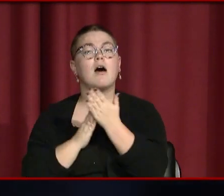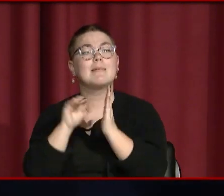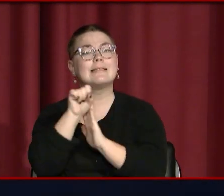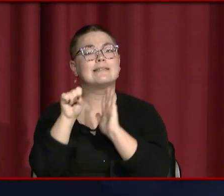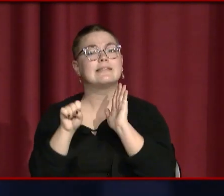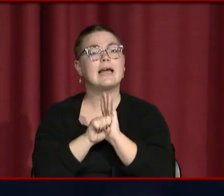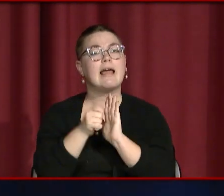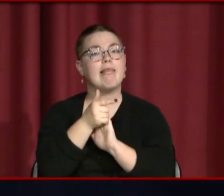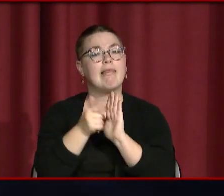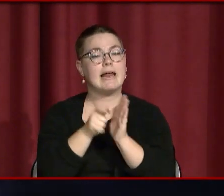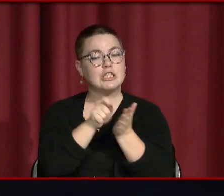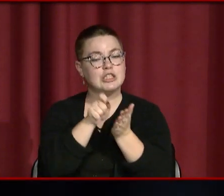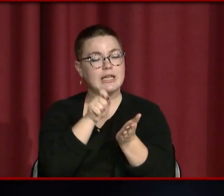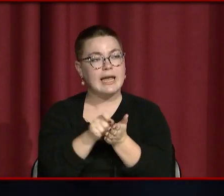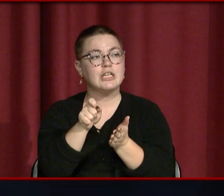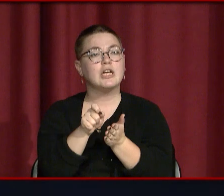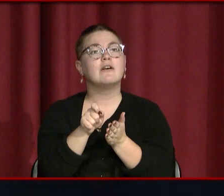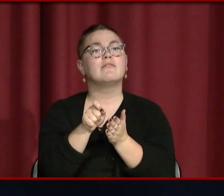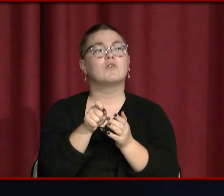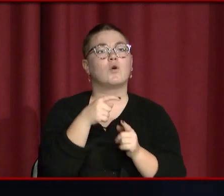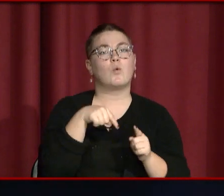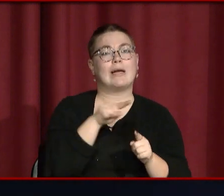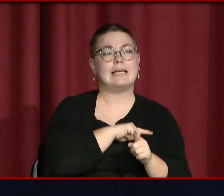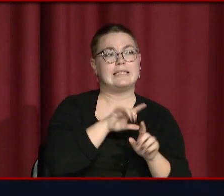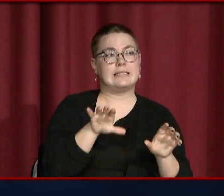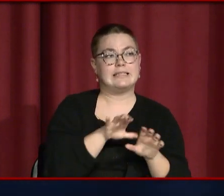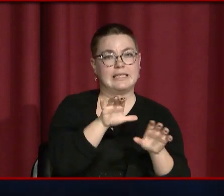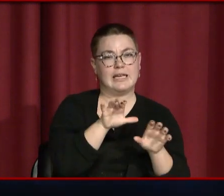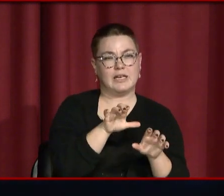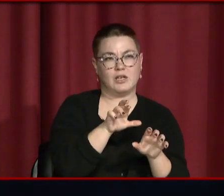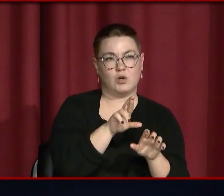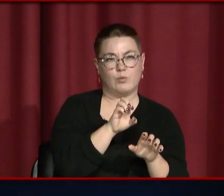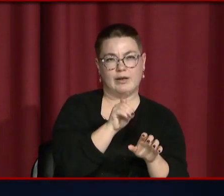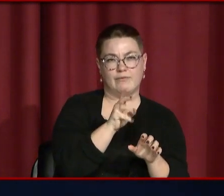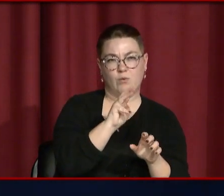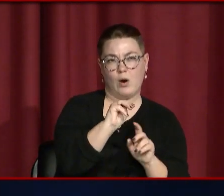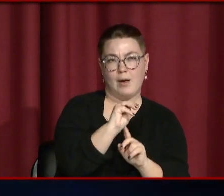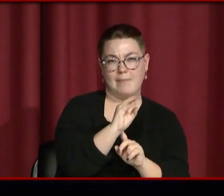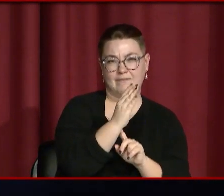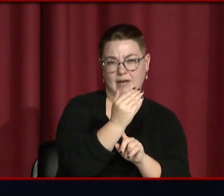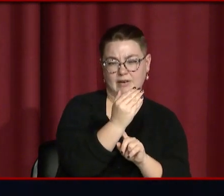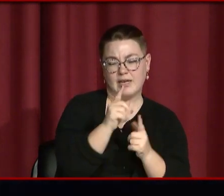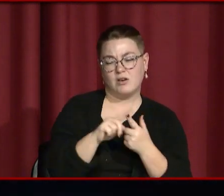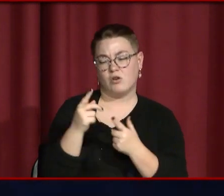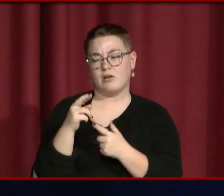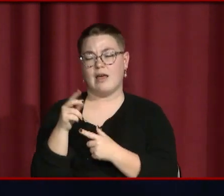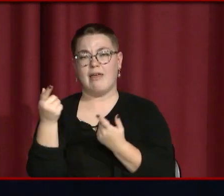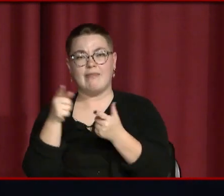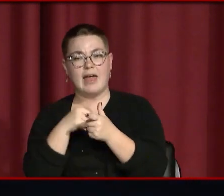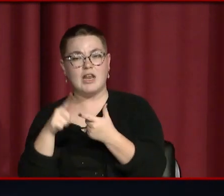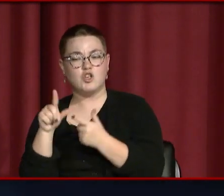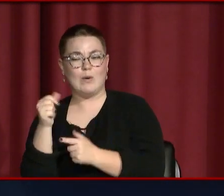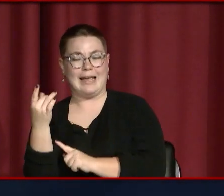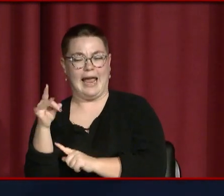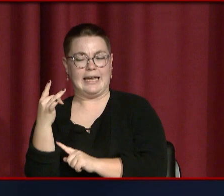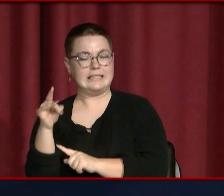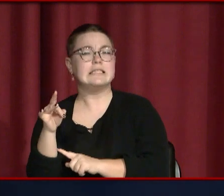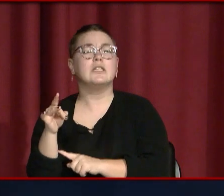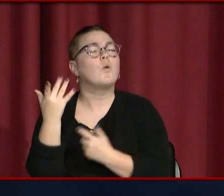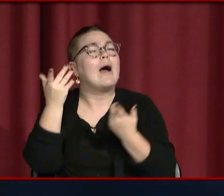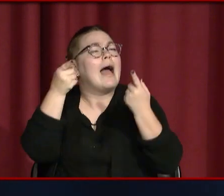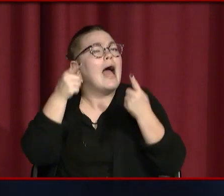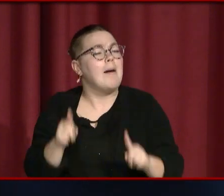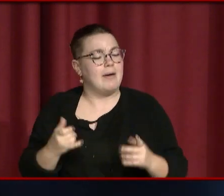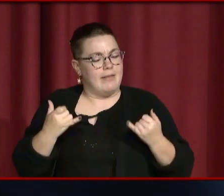redistricting reform in 15 and then congressional redistricting reform in 18. What didn't happen well enough that now we're back at